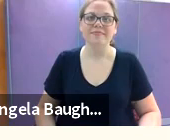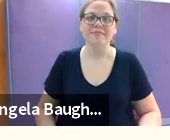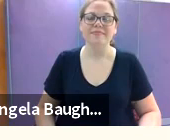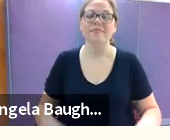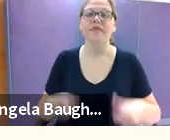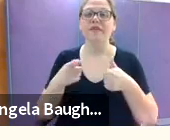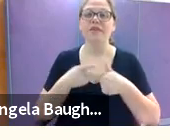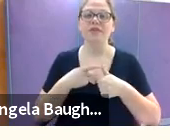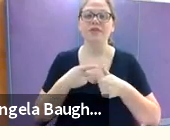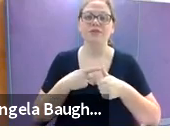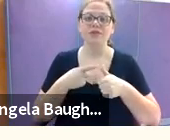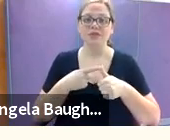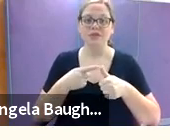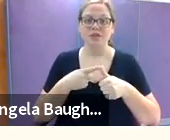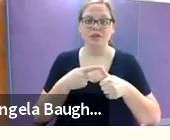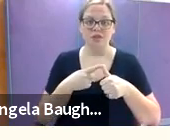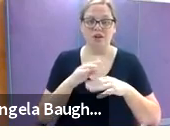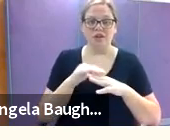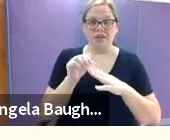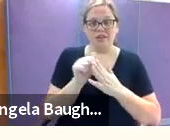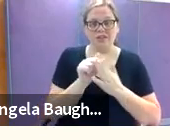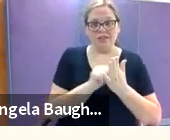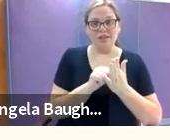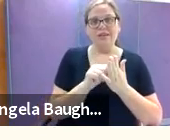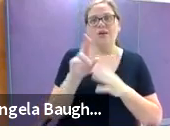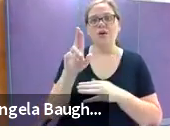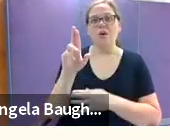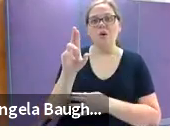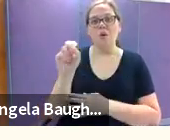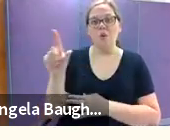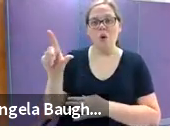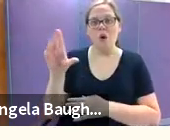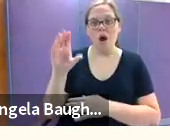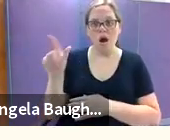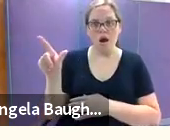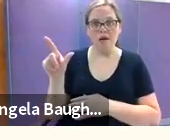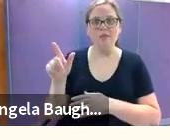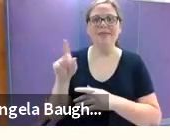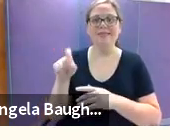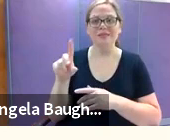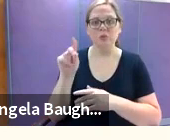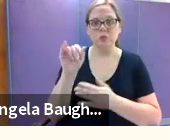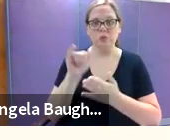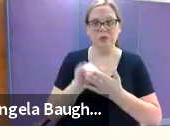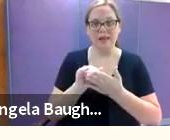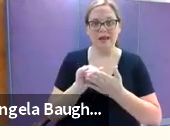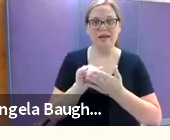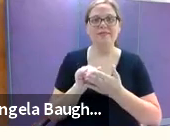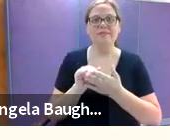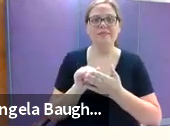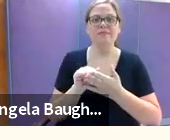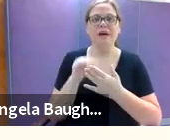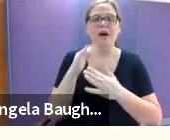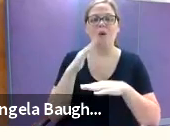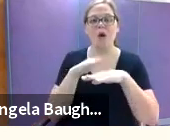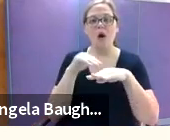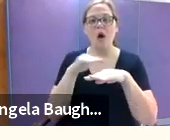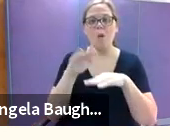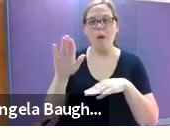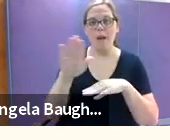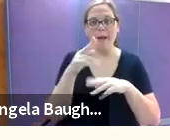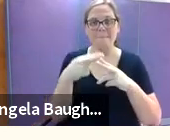First thing on the agenda is to do a roll call. So we need to do that for the record. So I will call people's name. If you